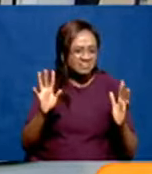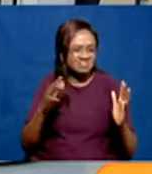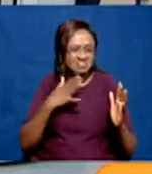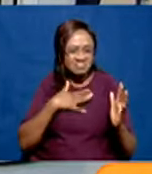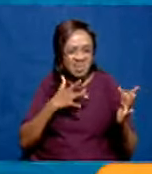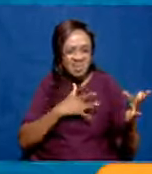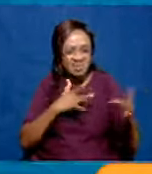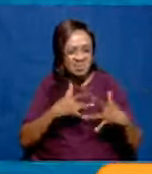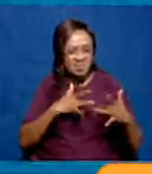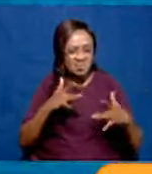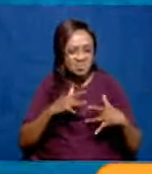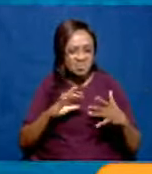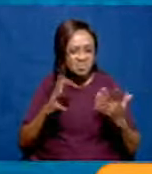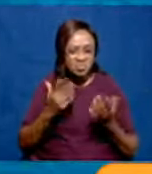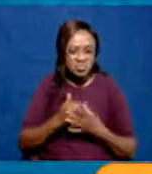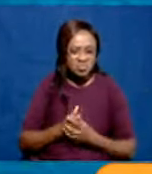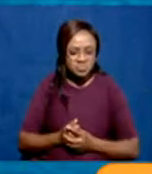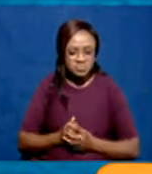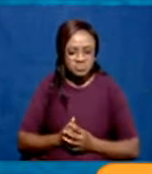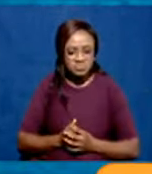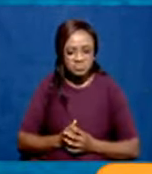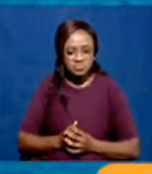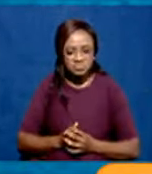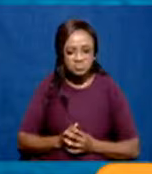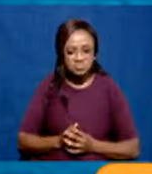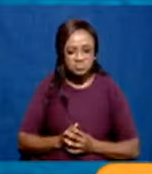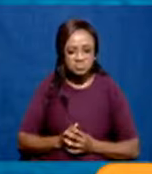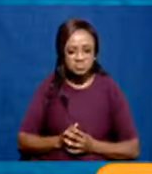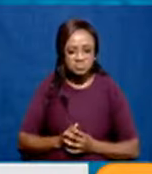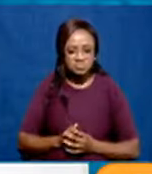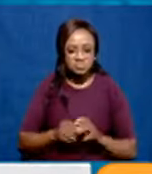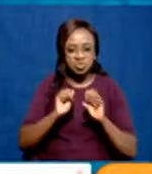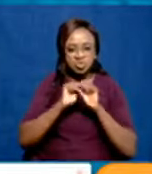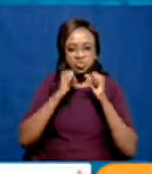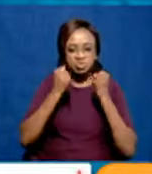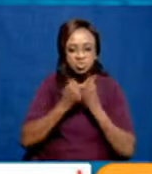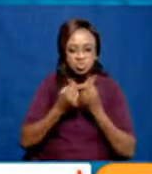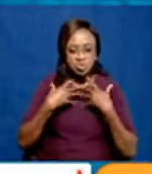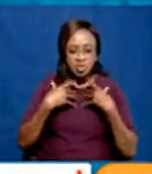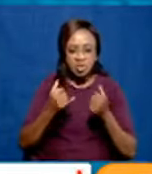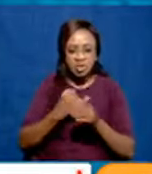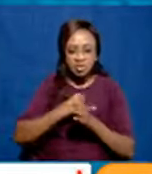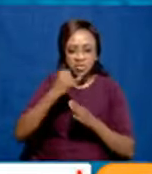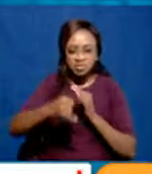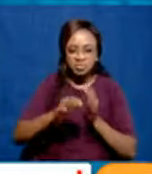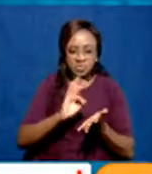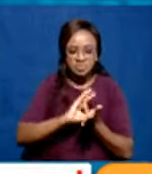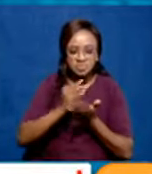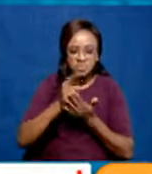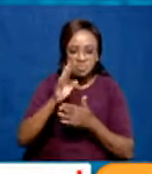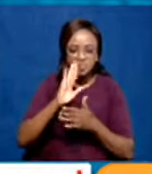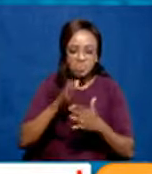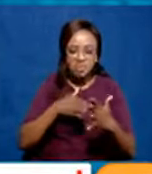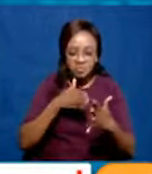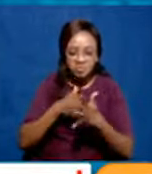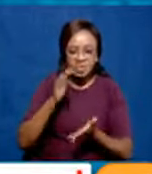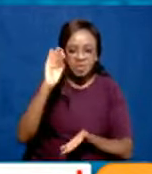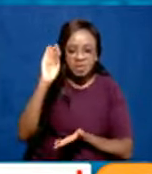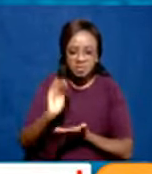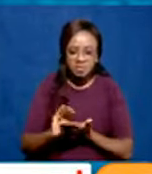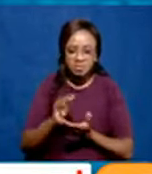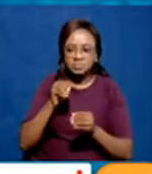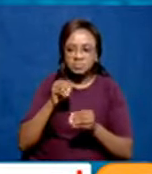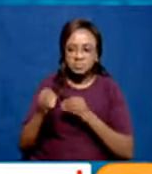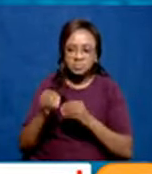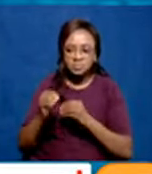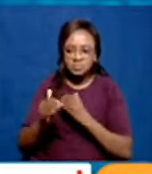have is that in reality, the Social Health Insurance Fund is actually going to impede access to care. It's going to reduce accessibility to care